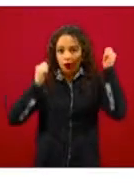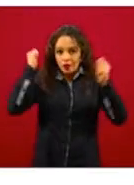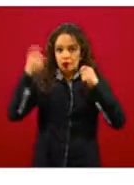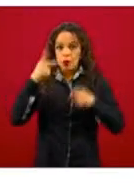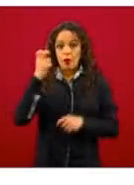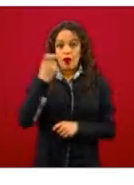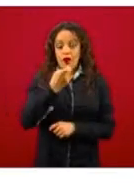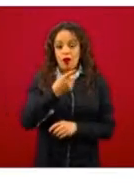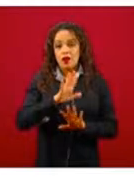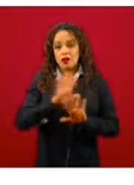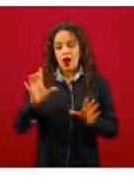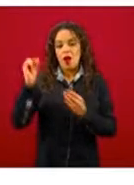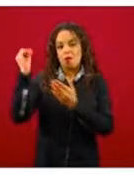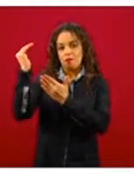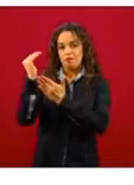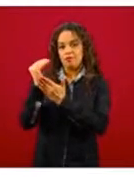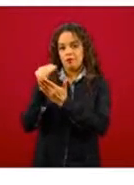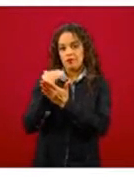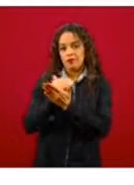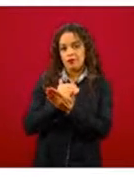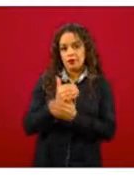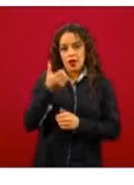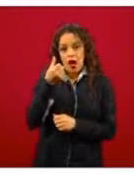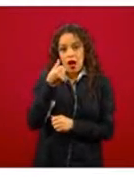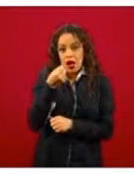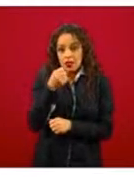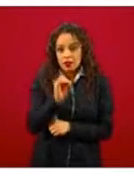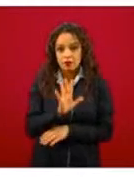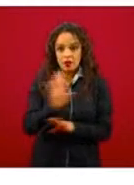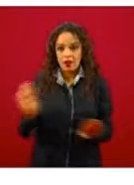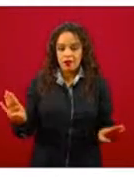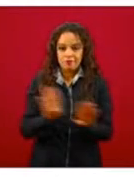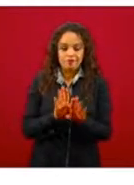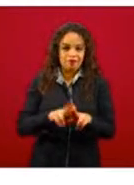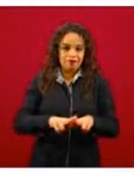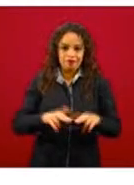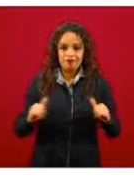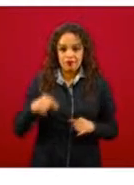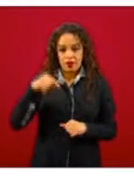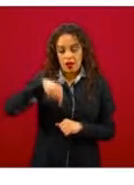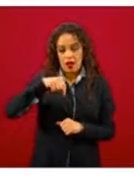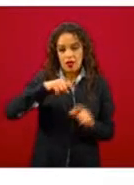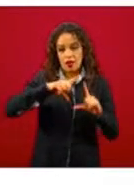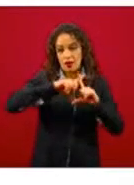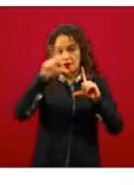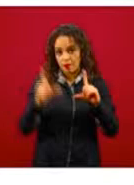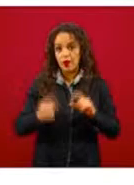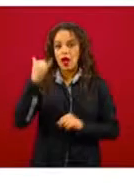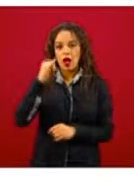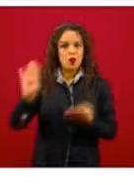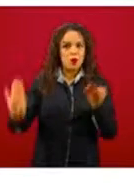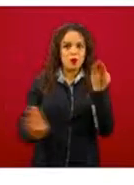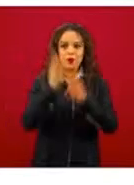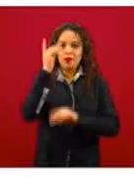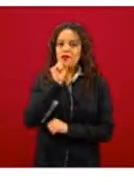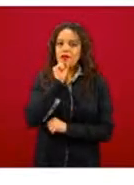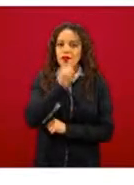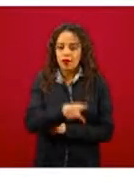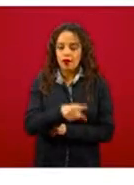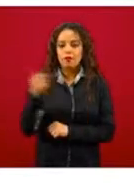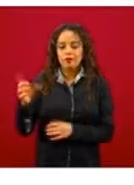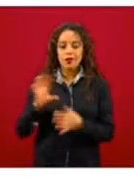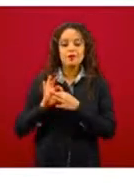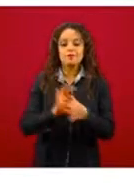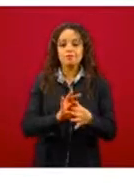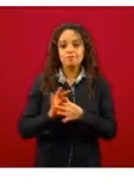states that are reliant, like Quintana Roo, that rely on hospitality, and they have had a mobility pretty much lowered or